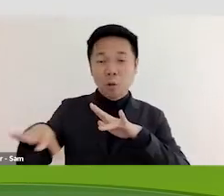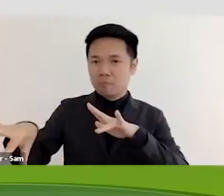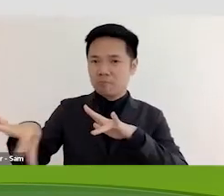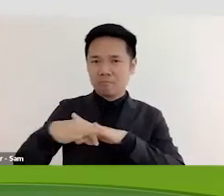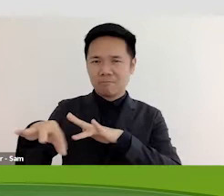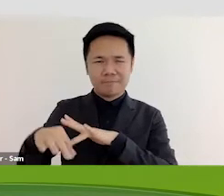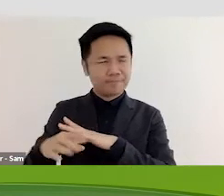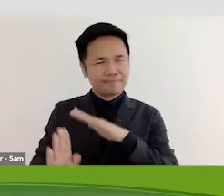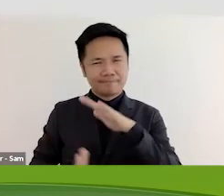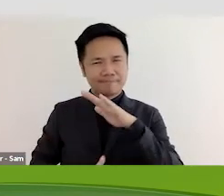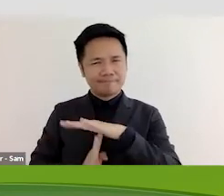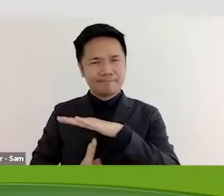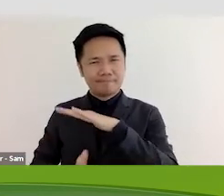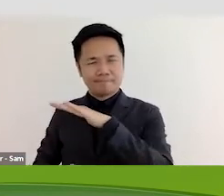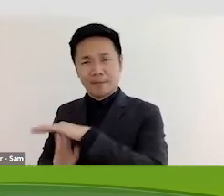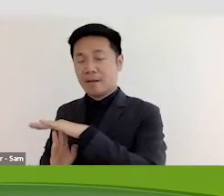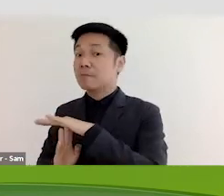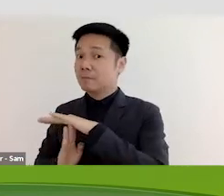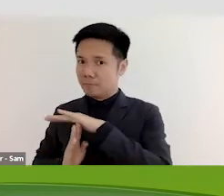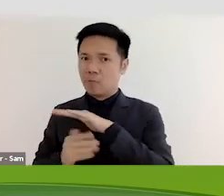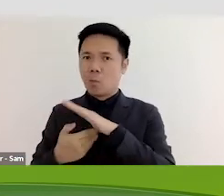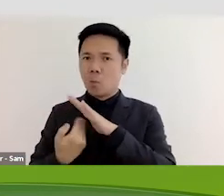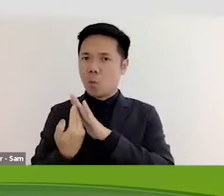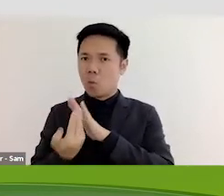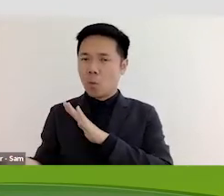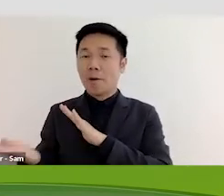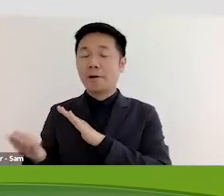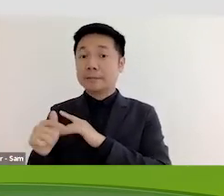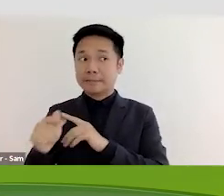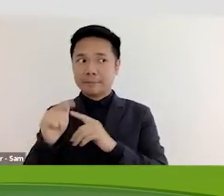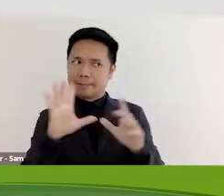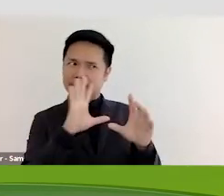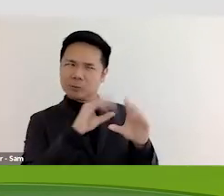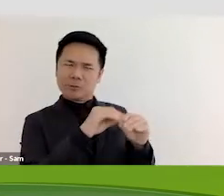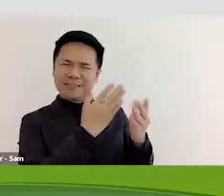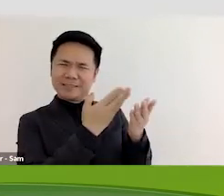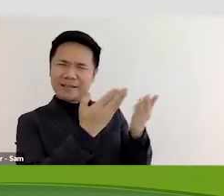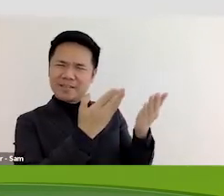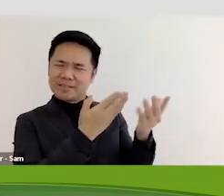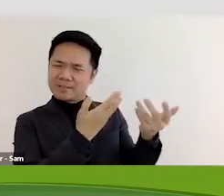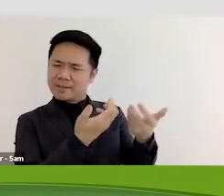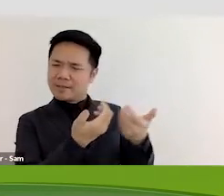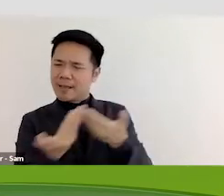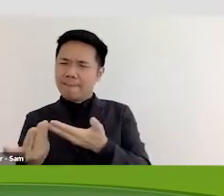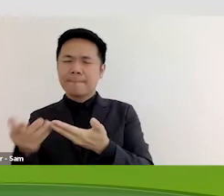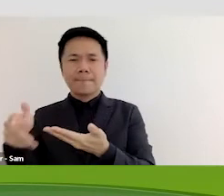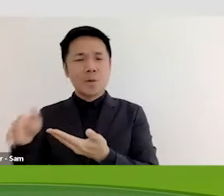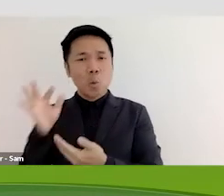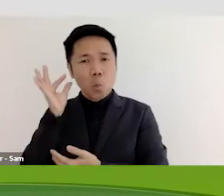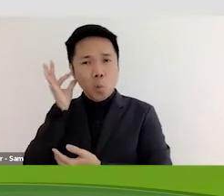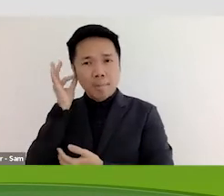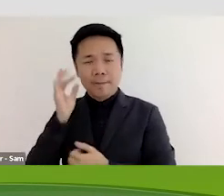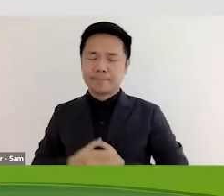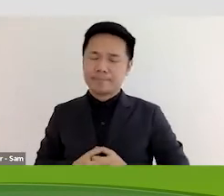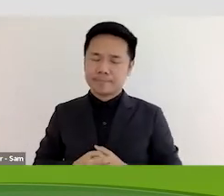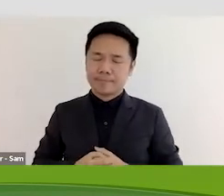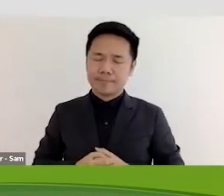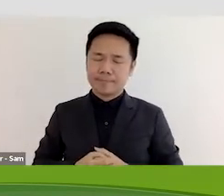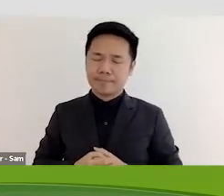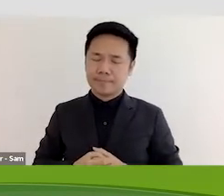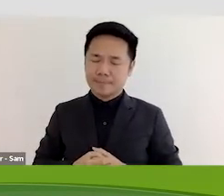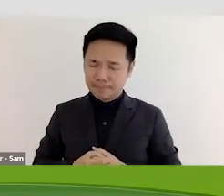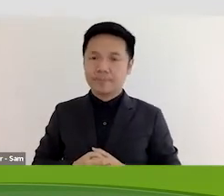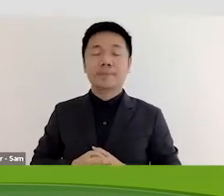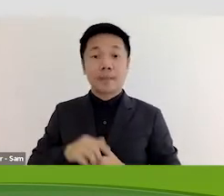which span all sectors and services is critical. To ensure and expand commitment to adequate gender